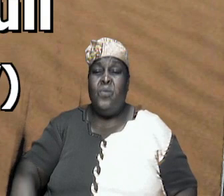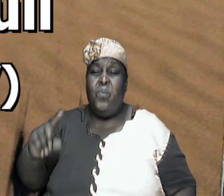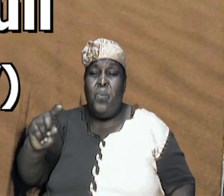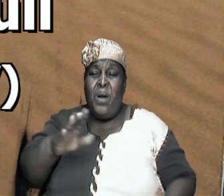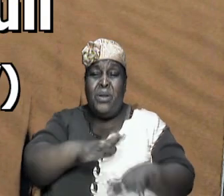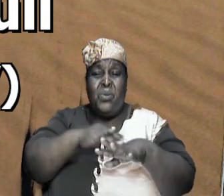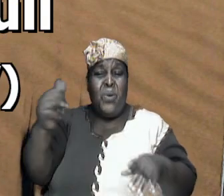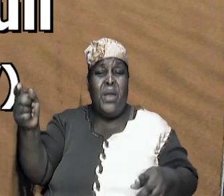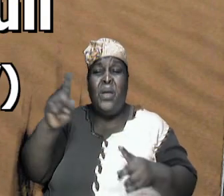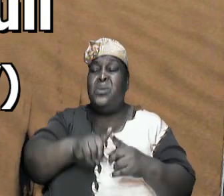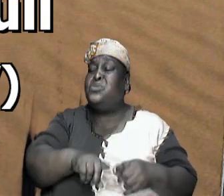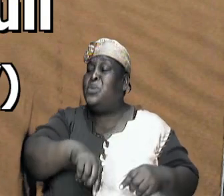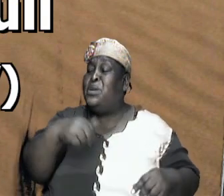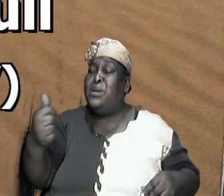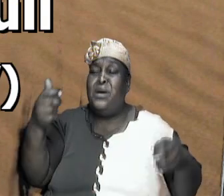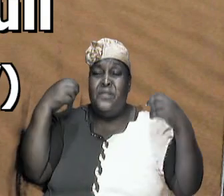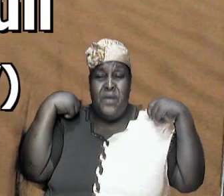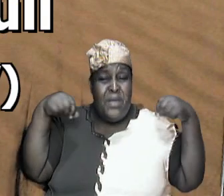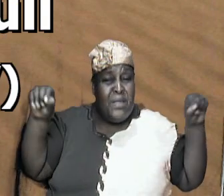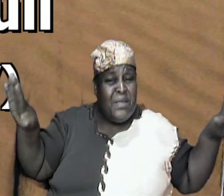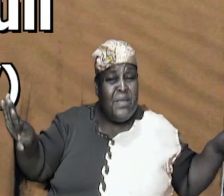and one cried